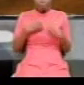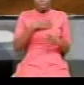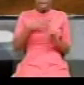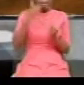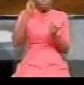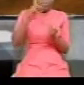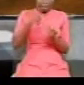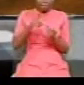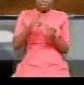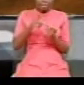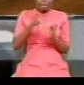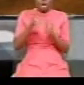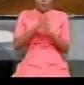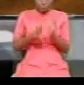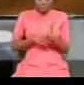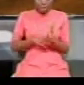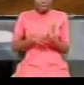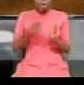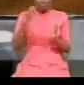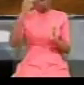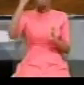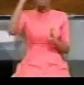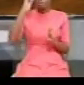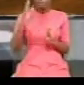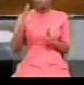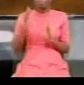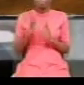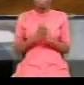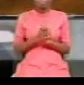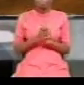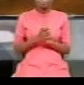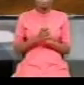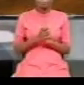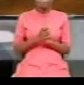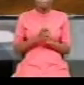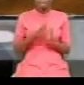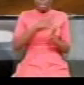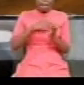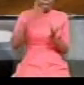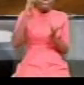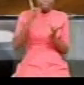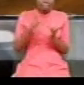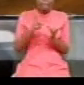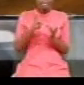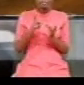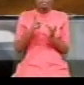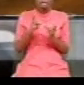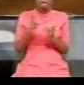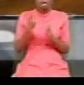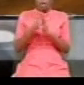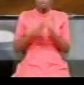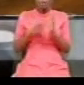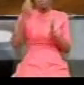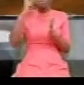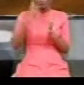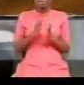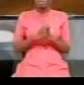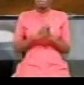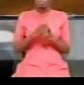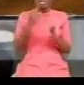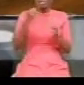and perfect will of God. And perfect will of God. The end